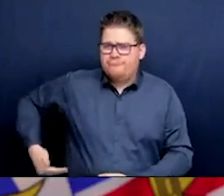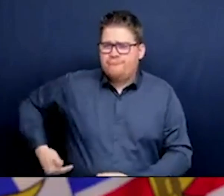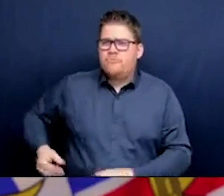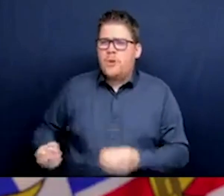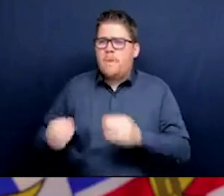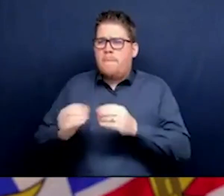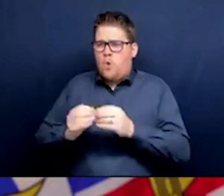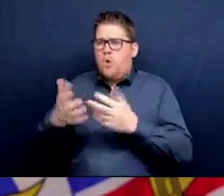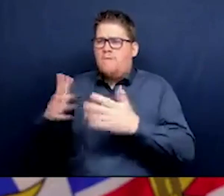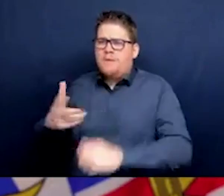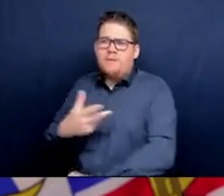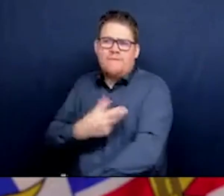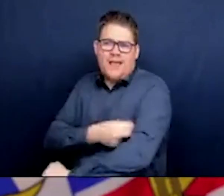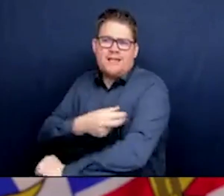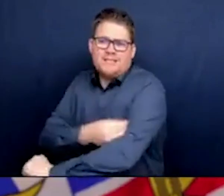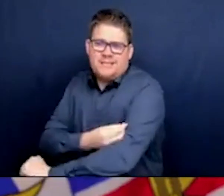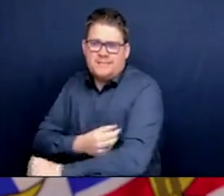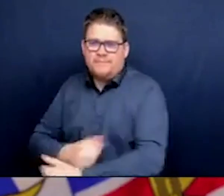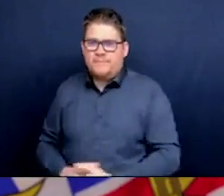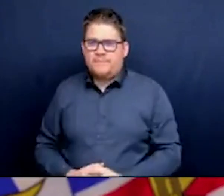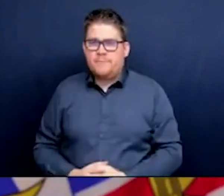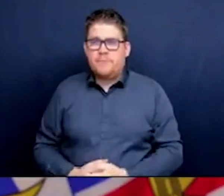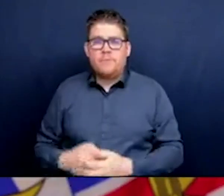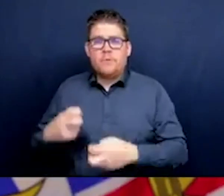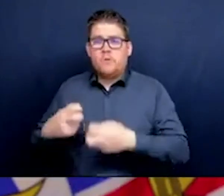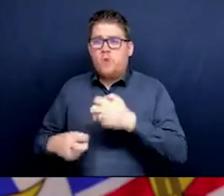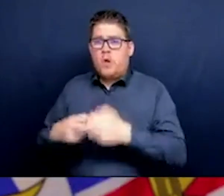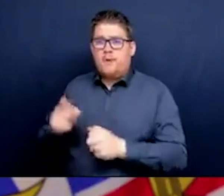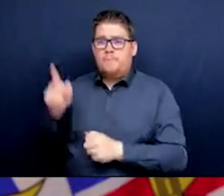some challenges in getting the status. And